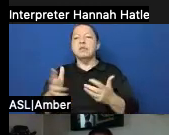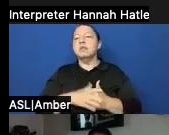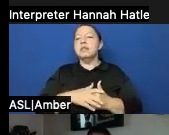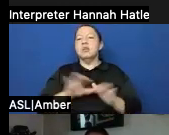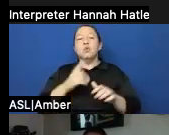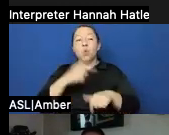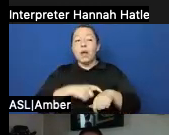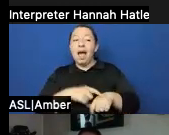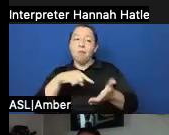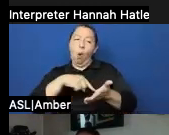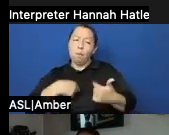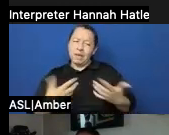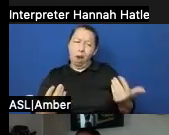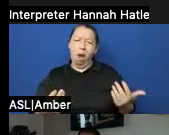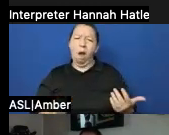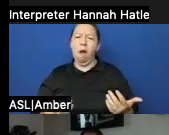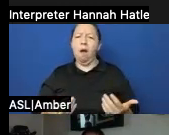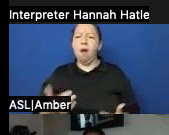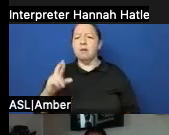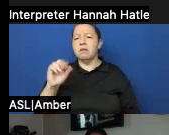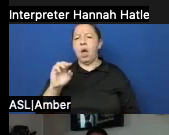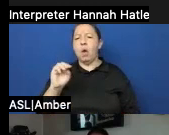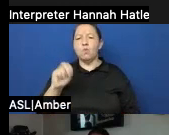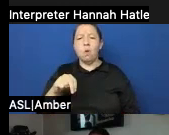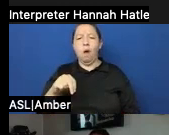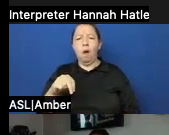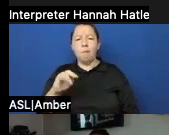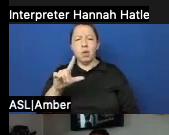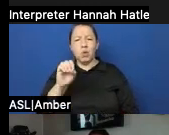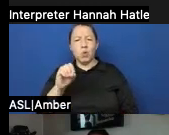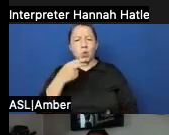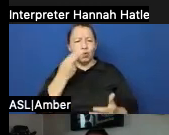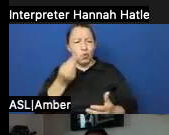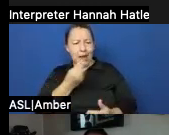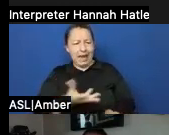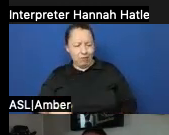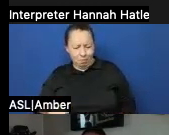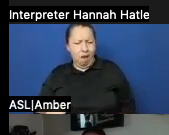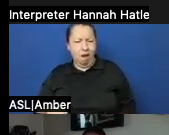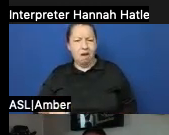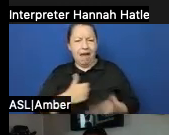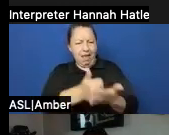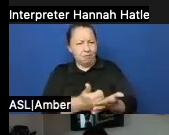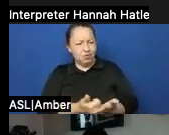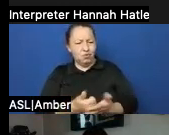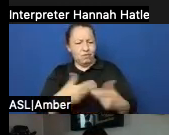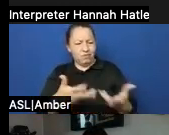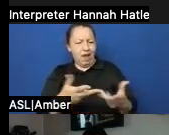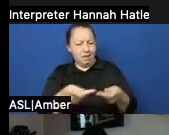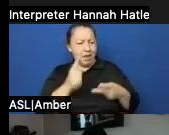me, that ramen noodle pack, now you owe me. I helped you, I gave you a place to stay, now you have to. It's very scary,